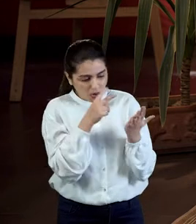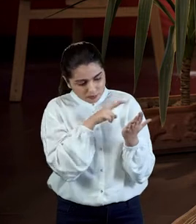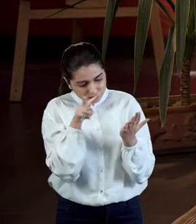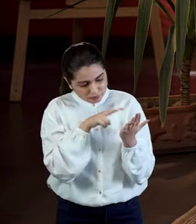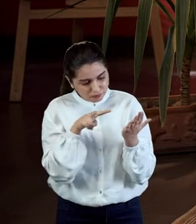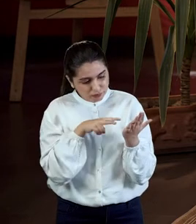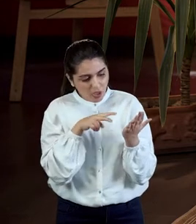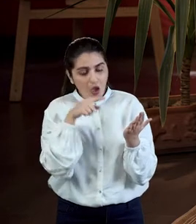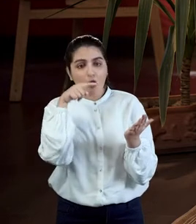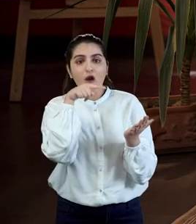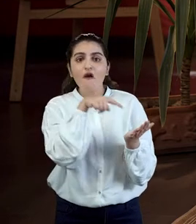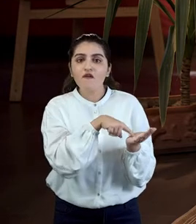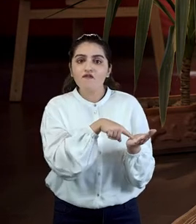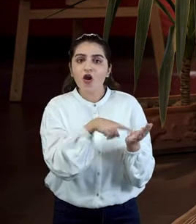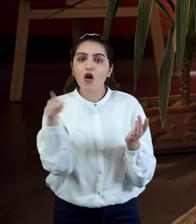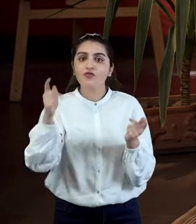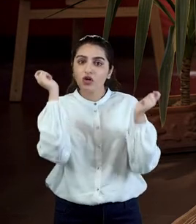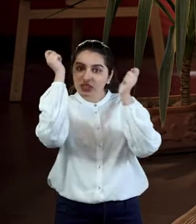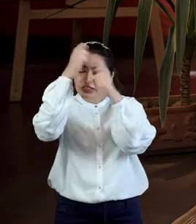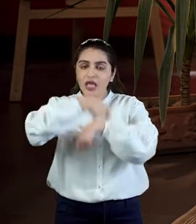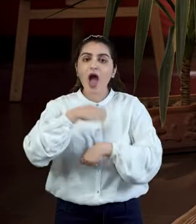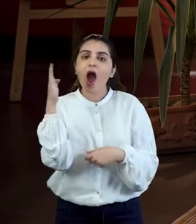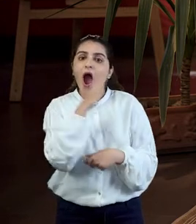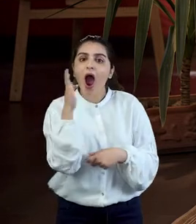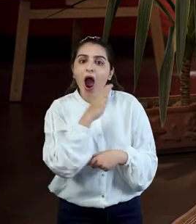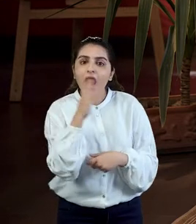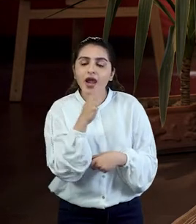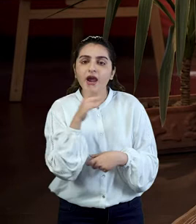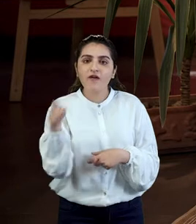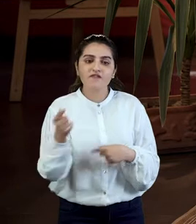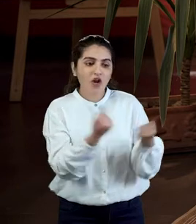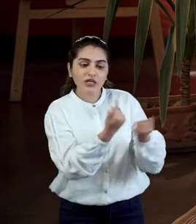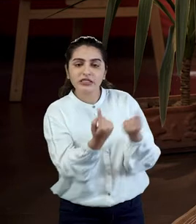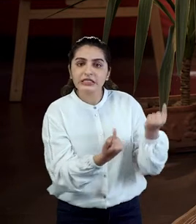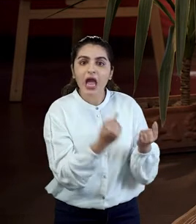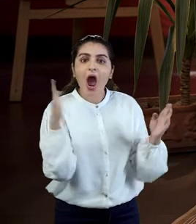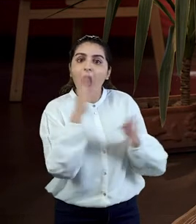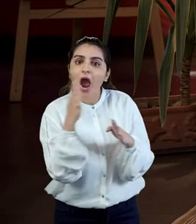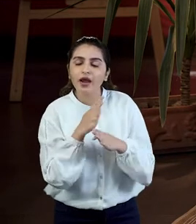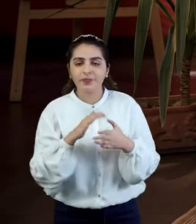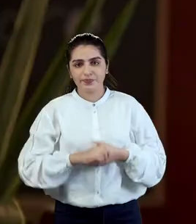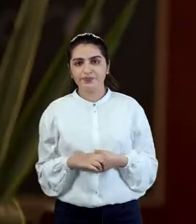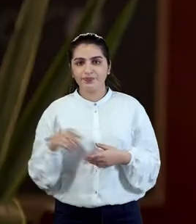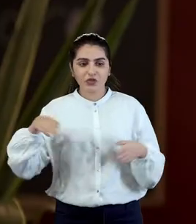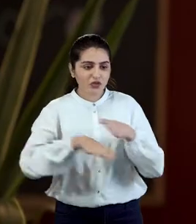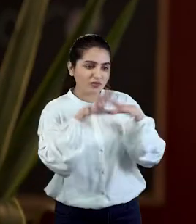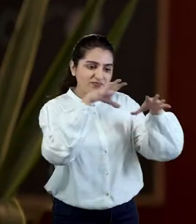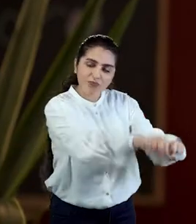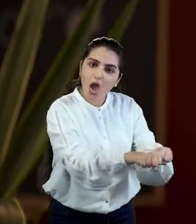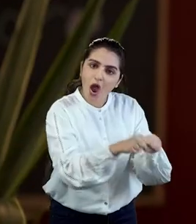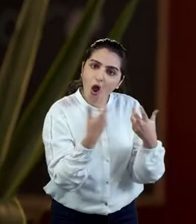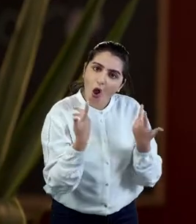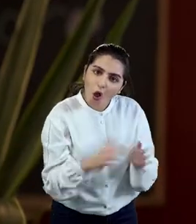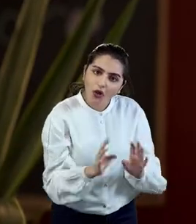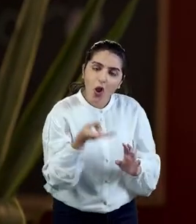his book, "The grasshopper princess is easily seen, chirping away in the meadow so green." He caught Eliza